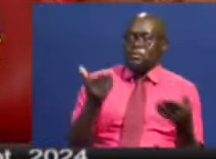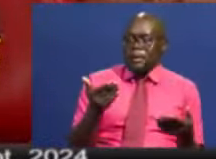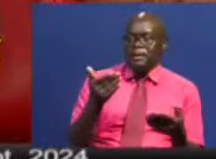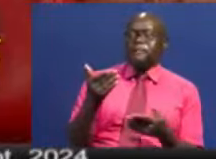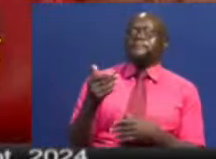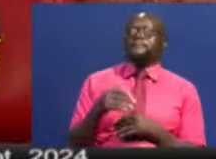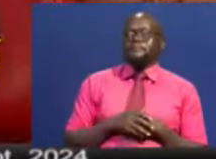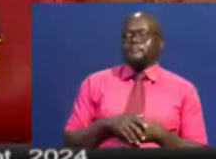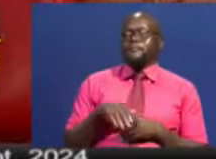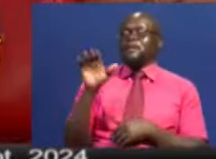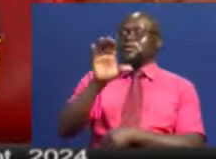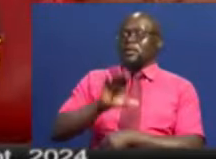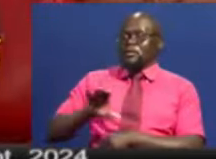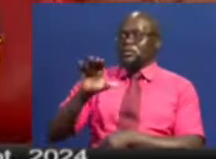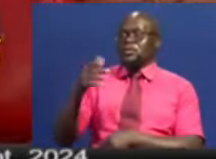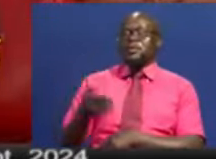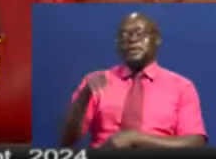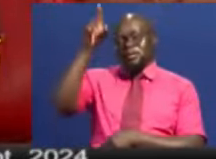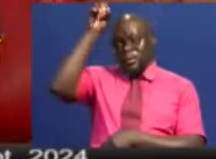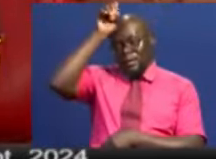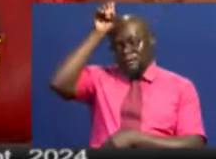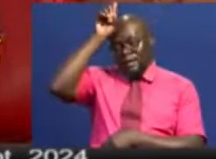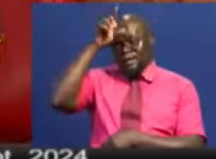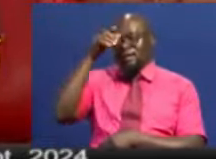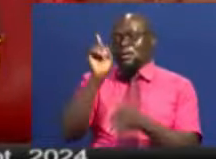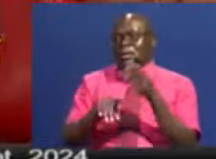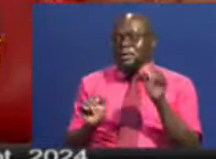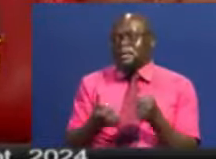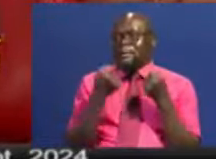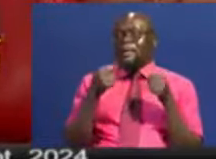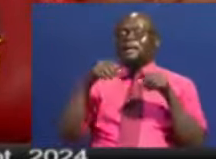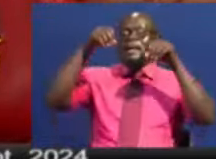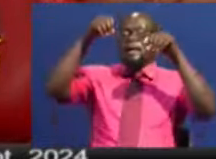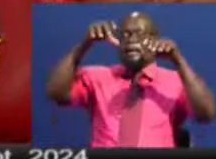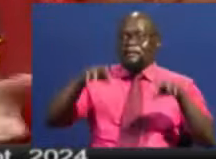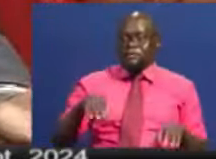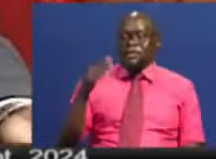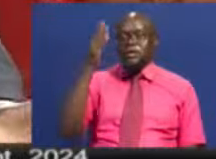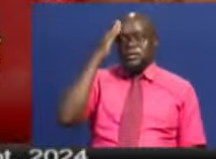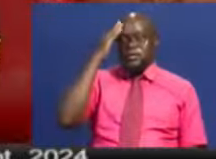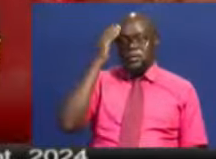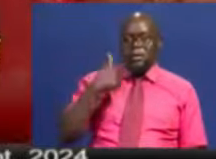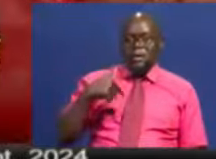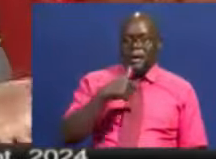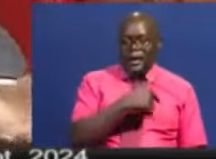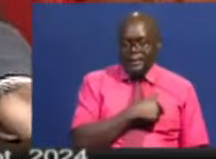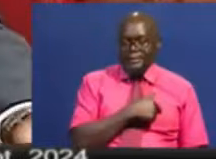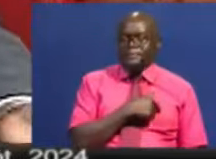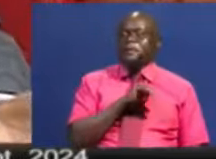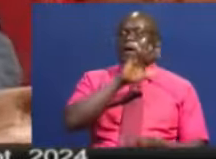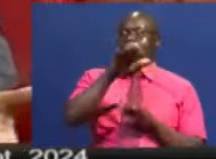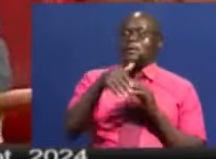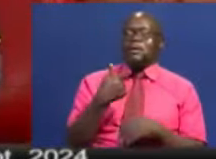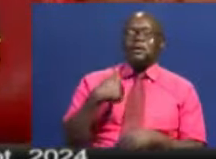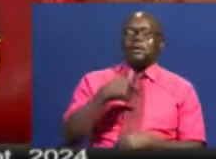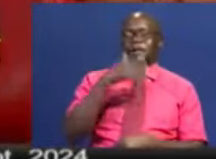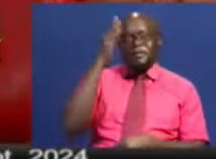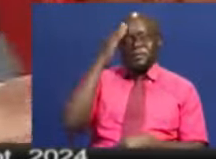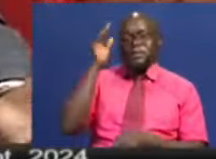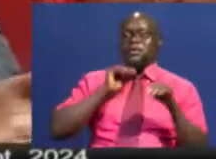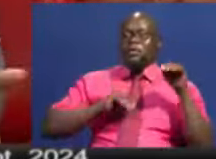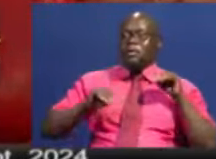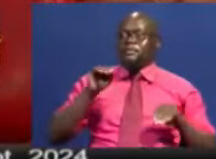count, to the constituencies or to the villages, Mr. Speaker. And what is happening in devolution, you know, all of us and everybody in this country knows.